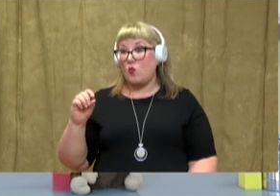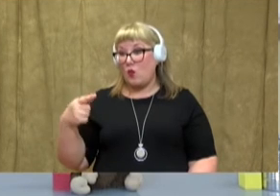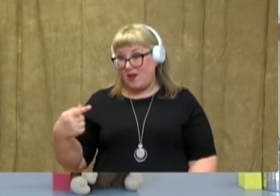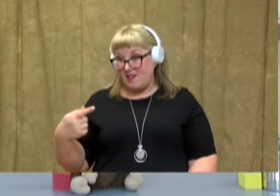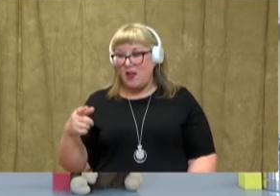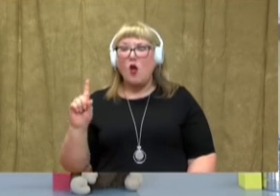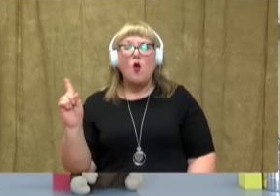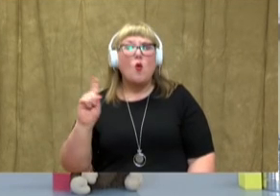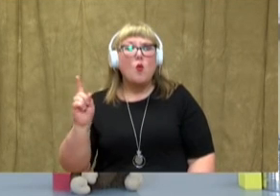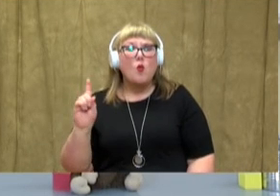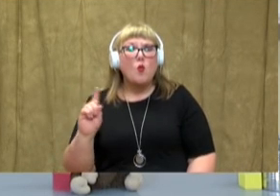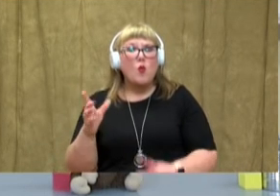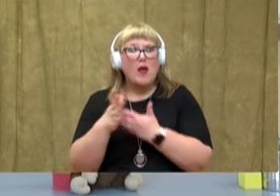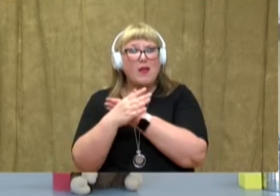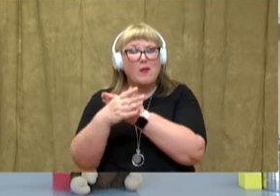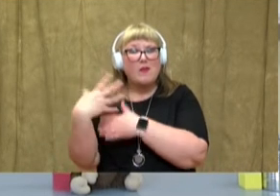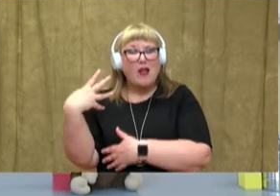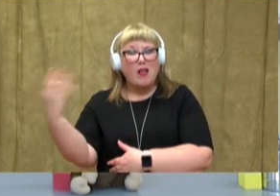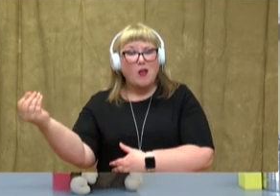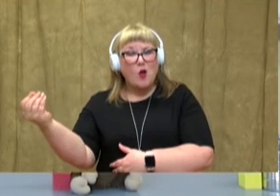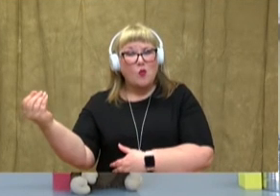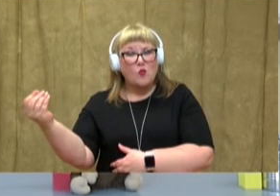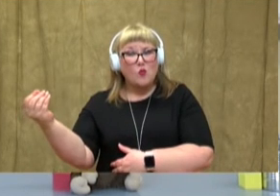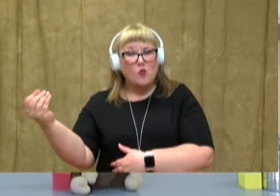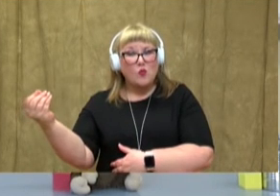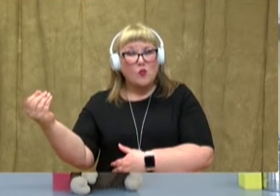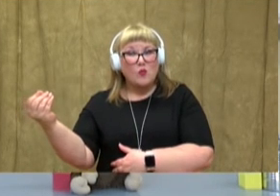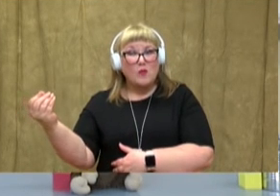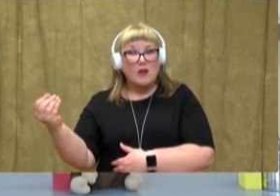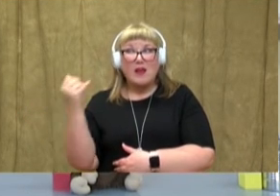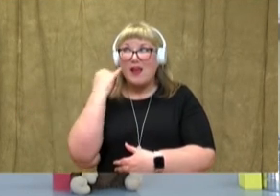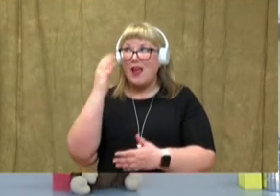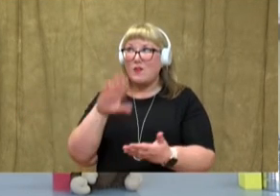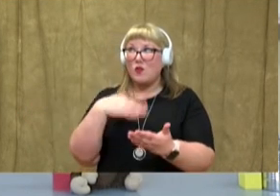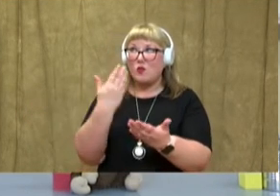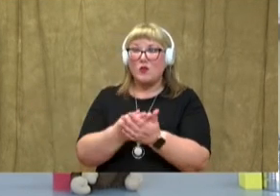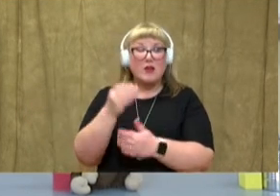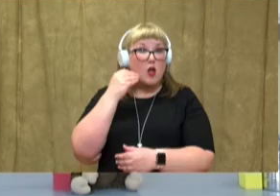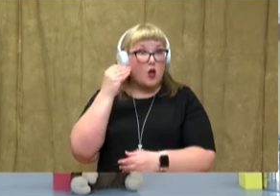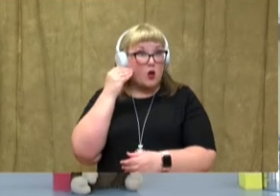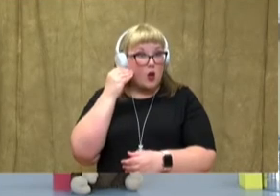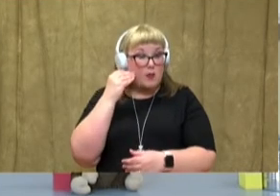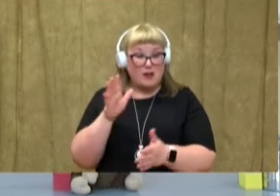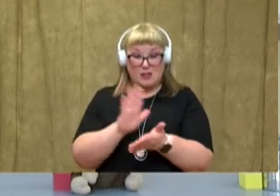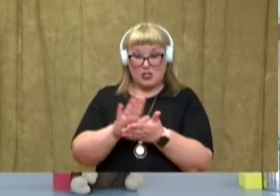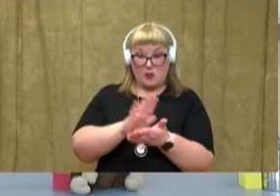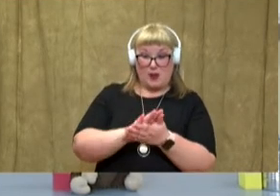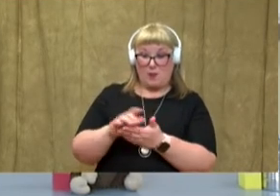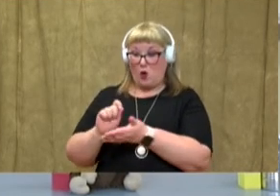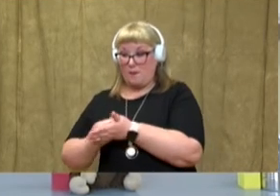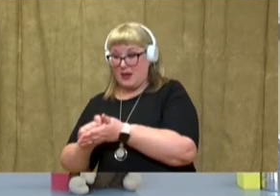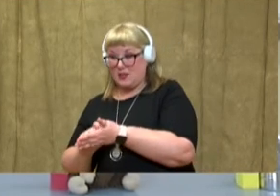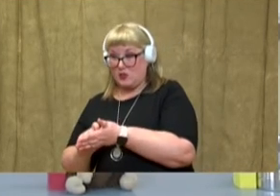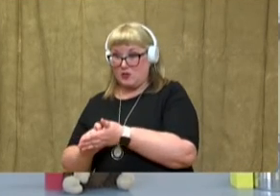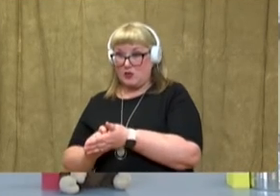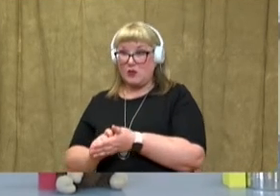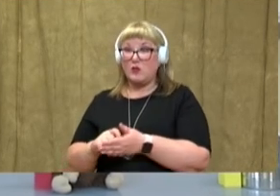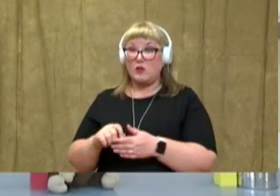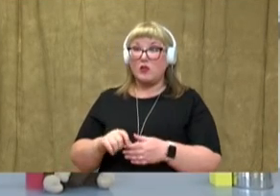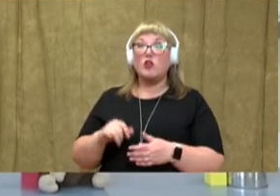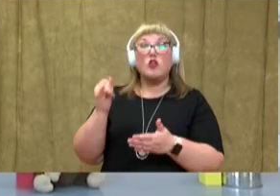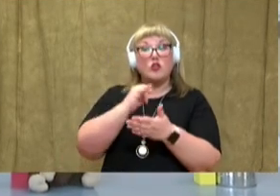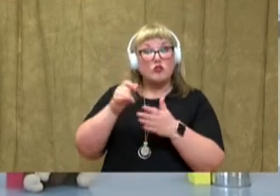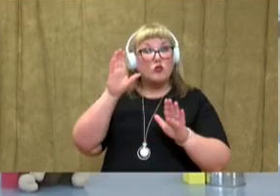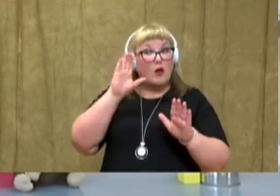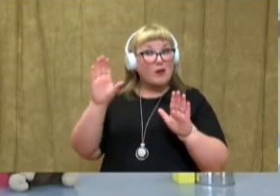where did the butterfly go? So if you get home and get a sheet of paper and a pencil, you can draw